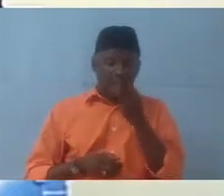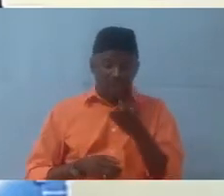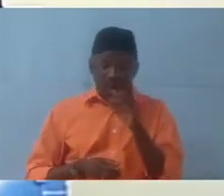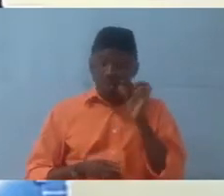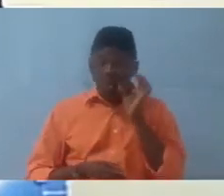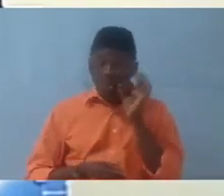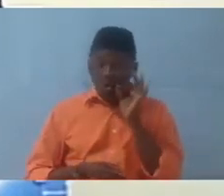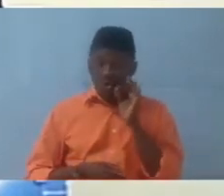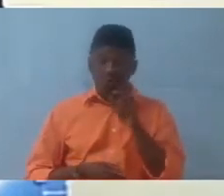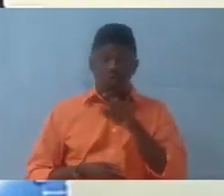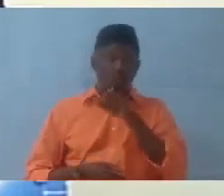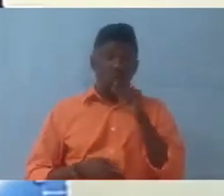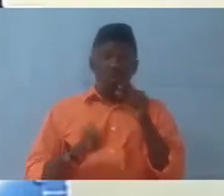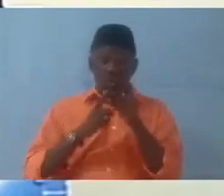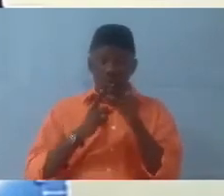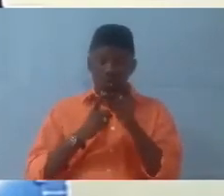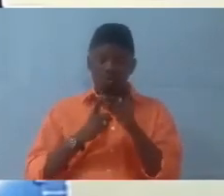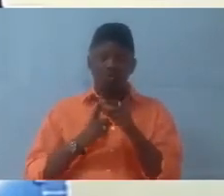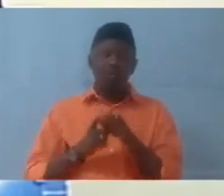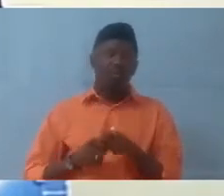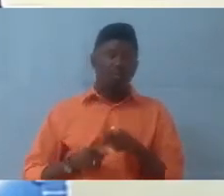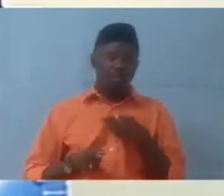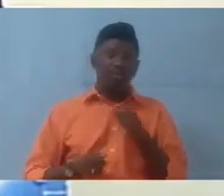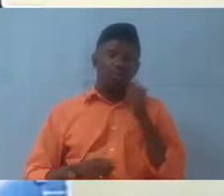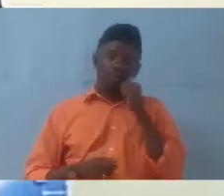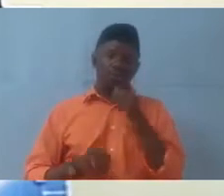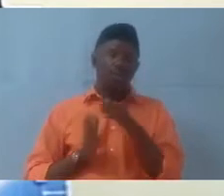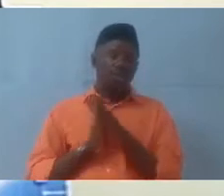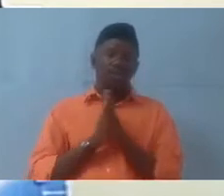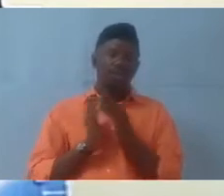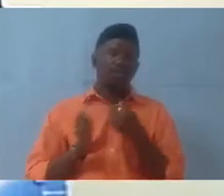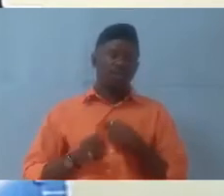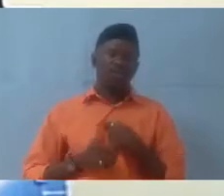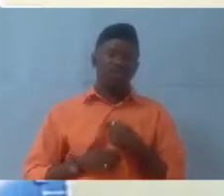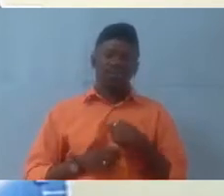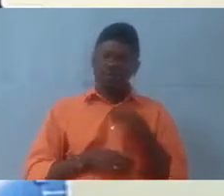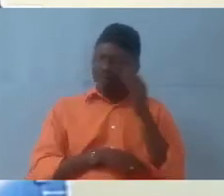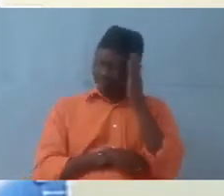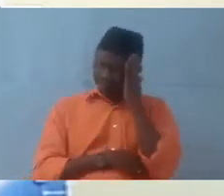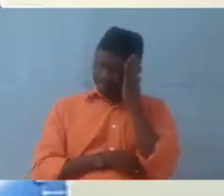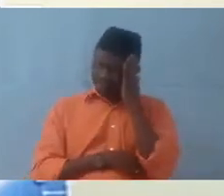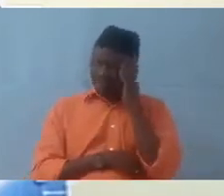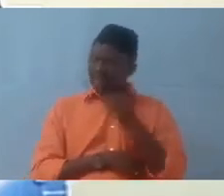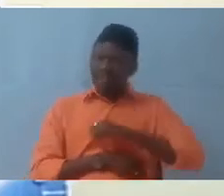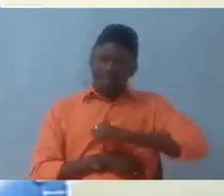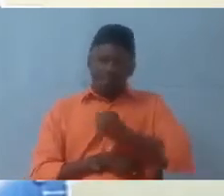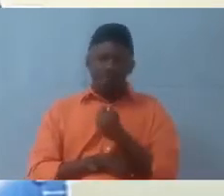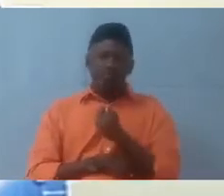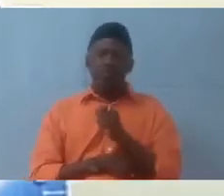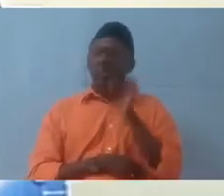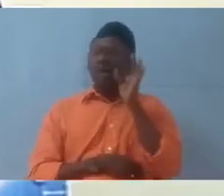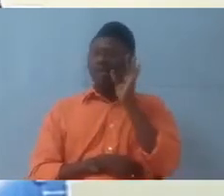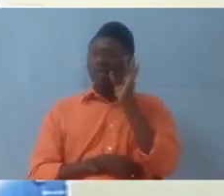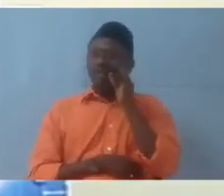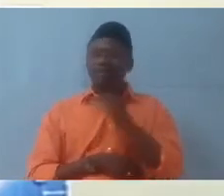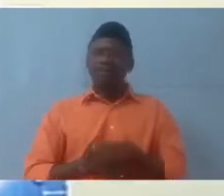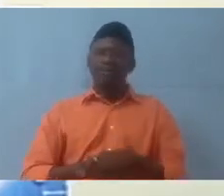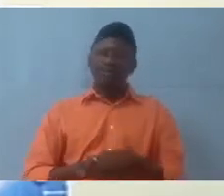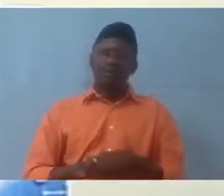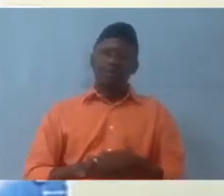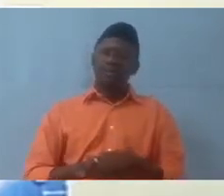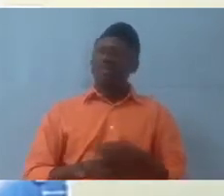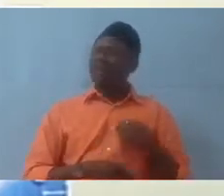So at the beginning I refused to give an answer. He pressed and then I offered